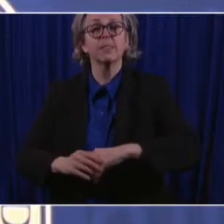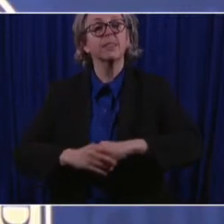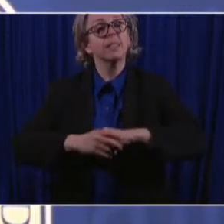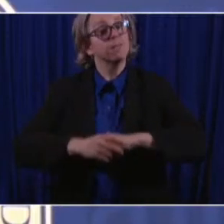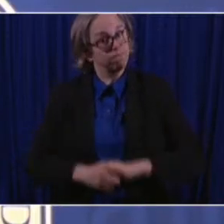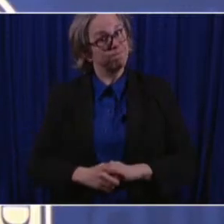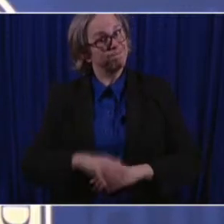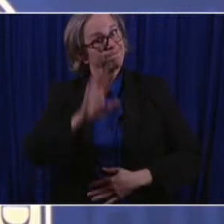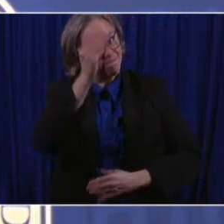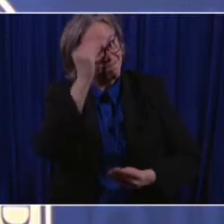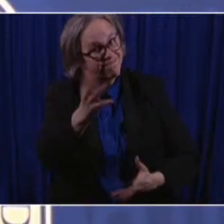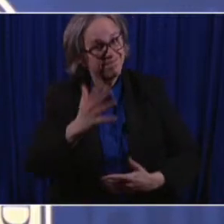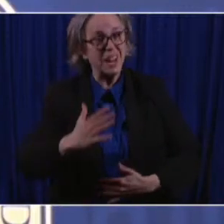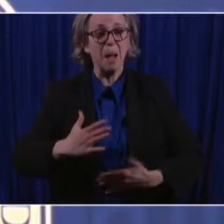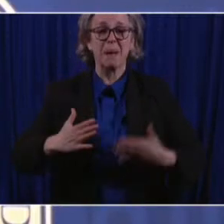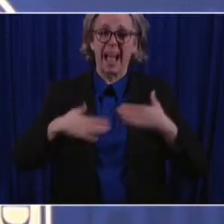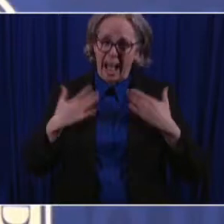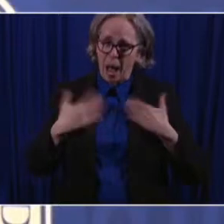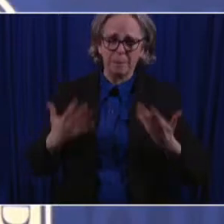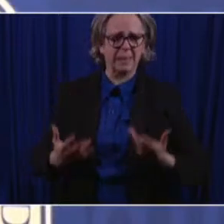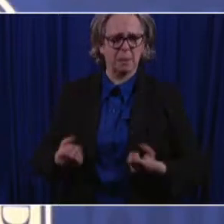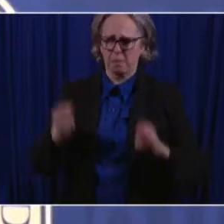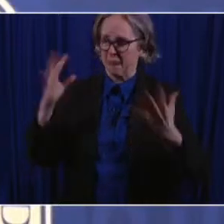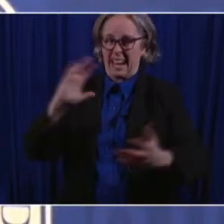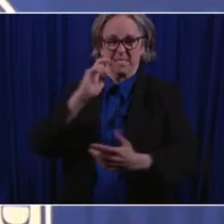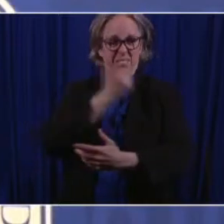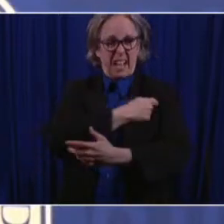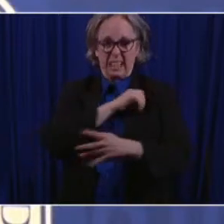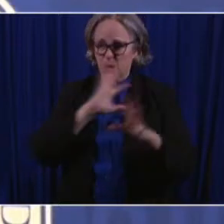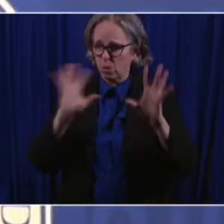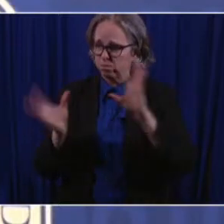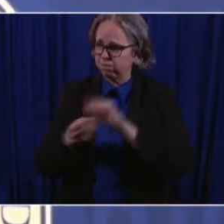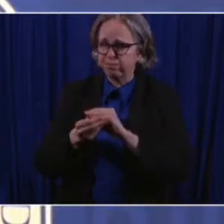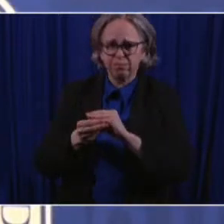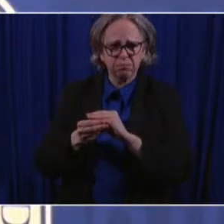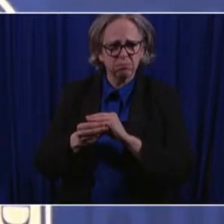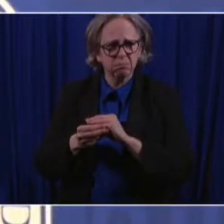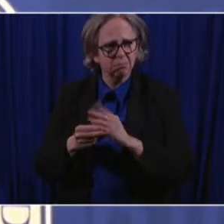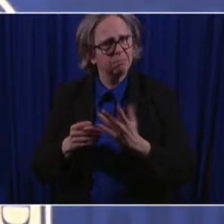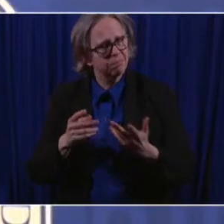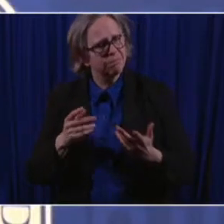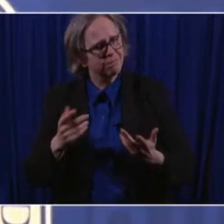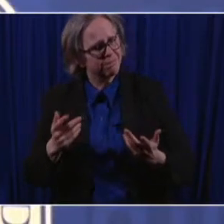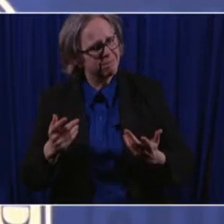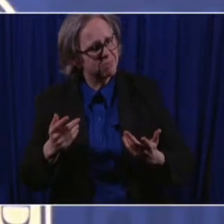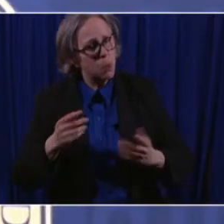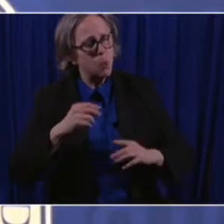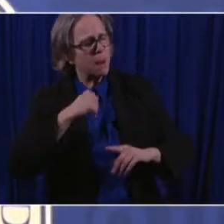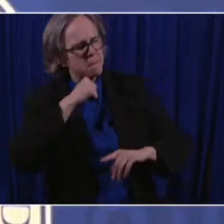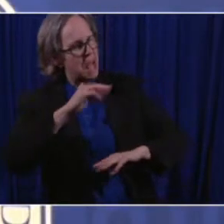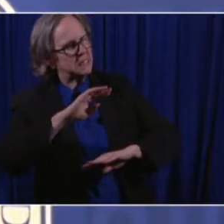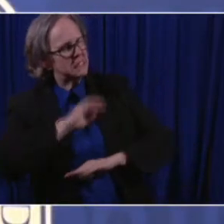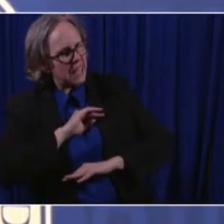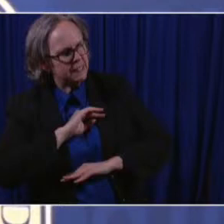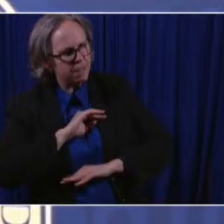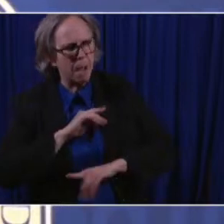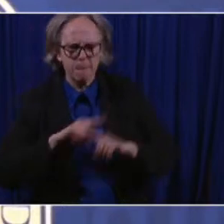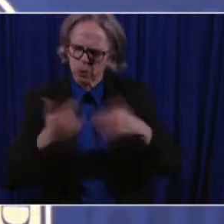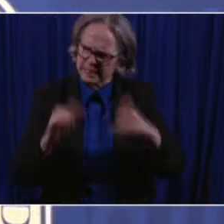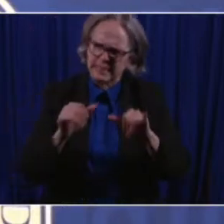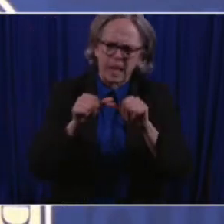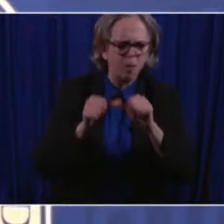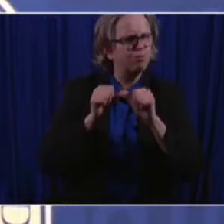amount of vaccinations we've been able to give. Of course, it's nowhere near the 70%, but we're around 35%. And we continue to trudge